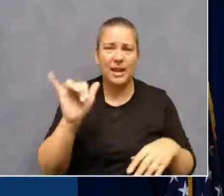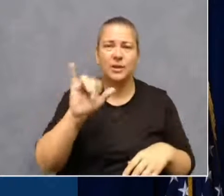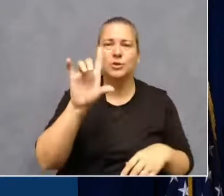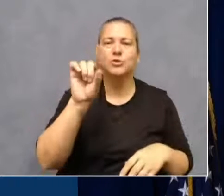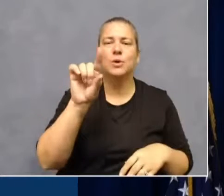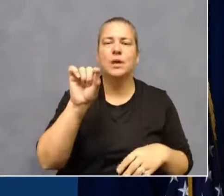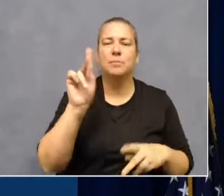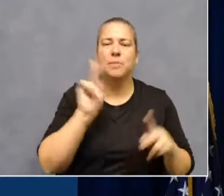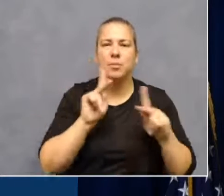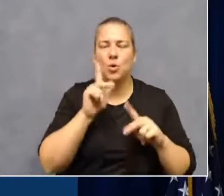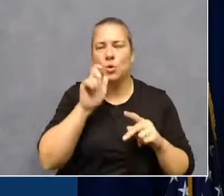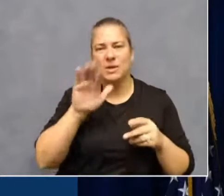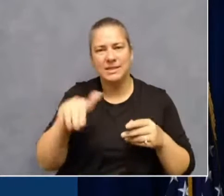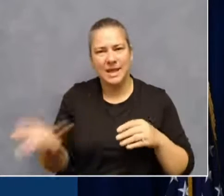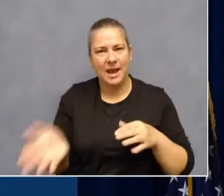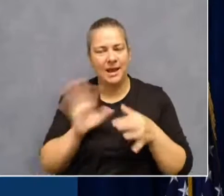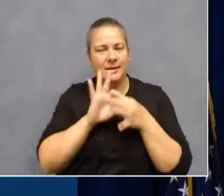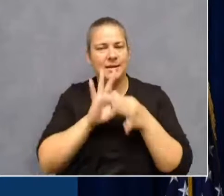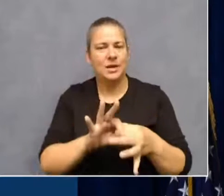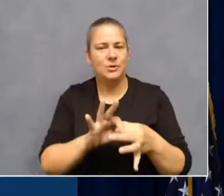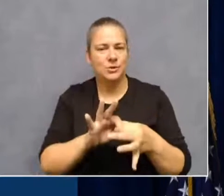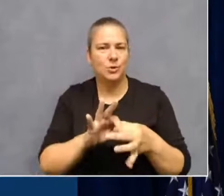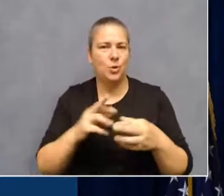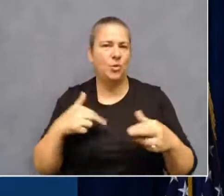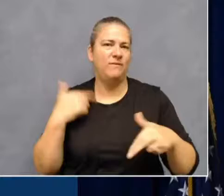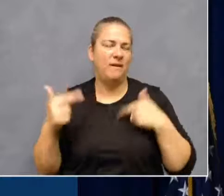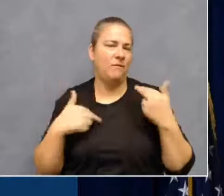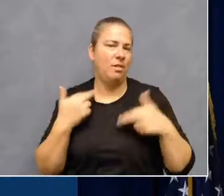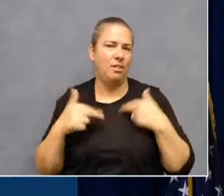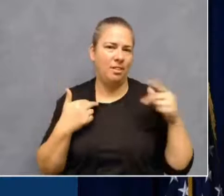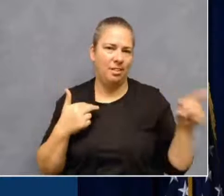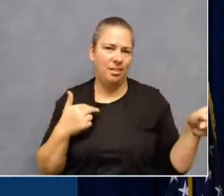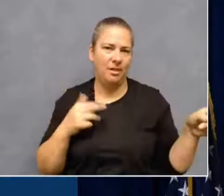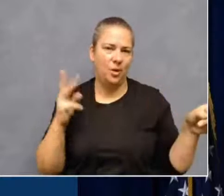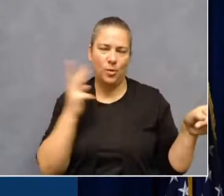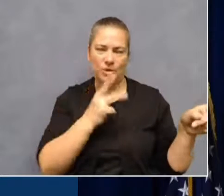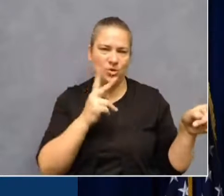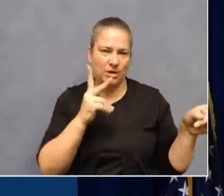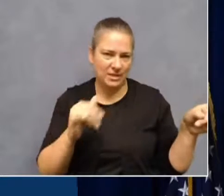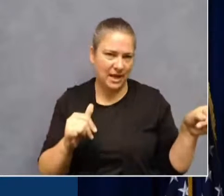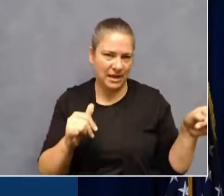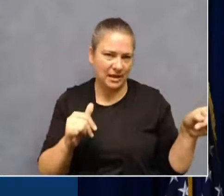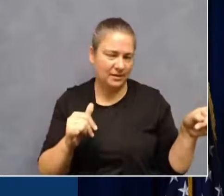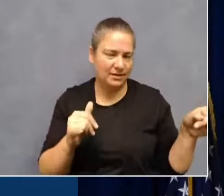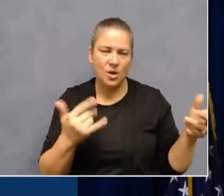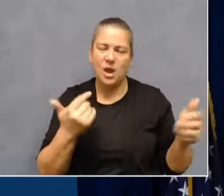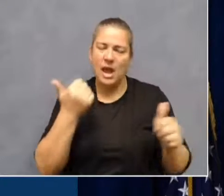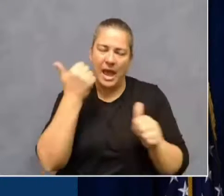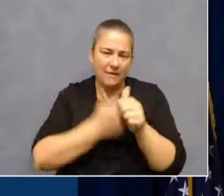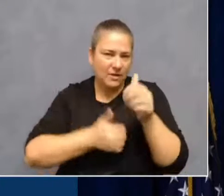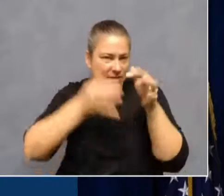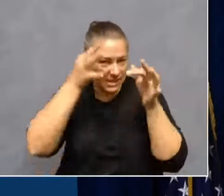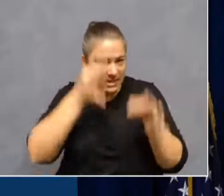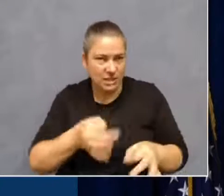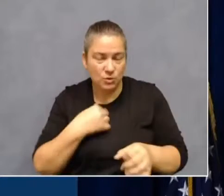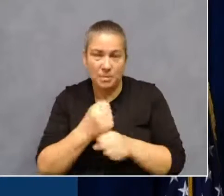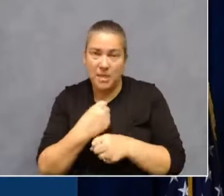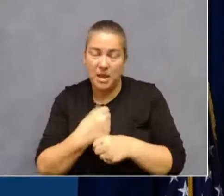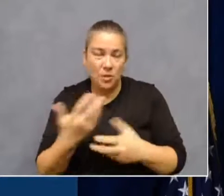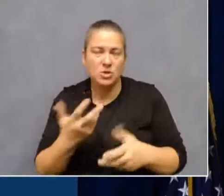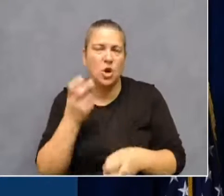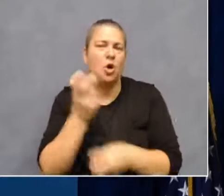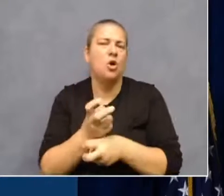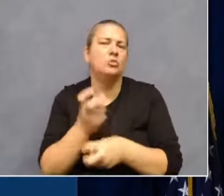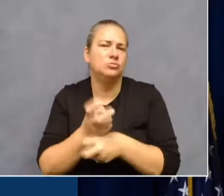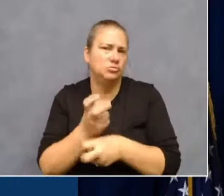died connected to a revival in Western Kentucky. Every decision we've made has been a hard one. It's been